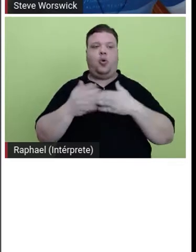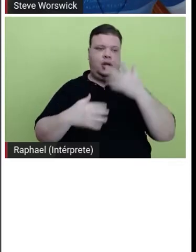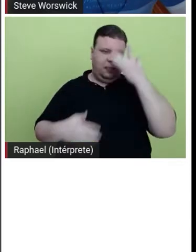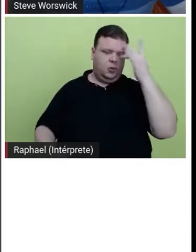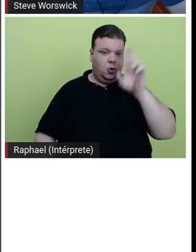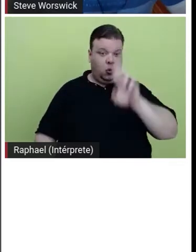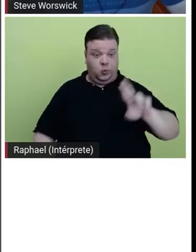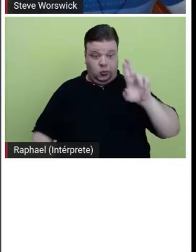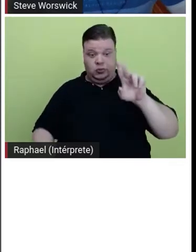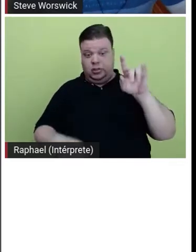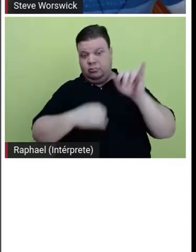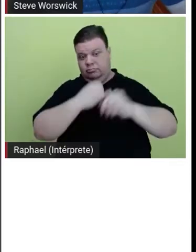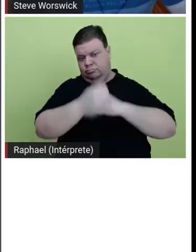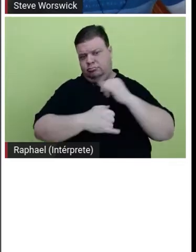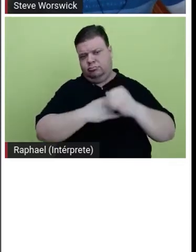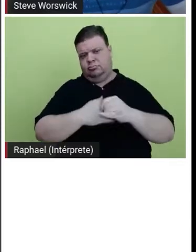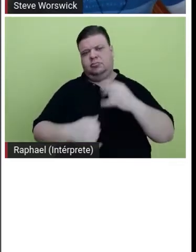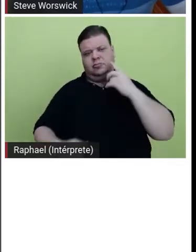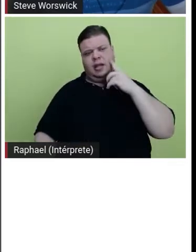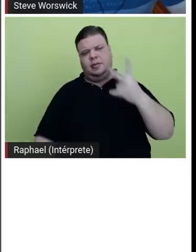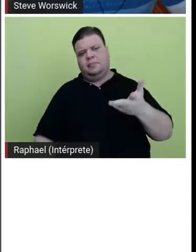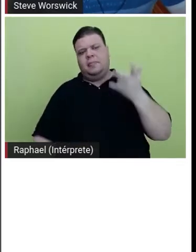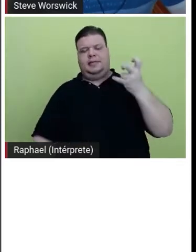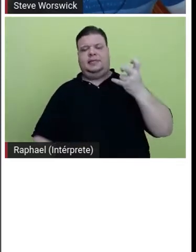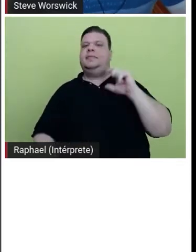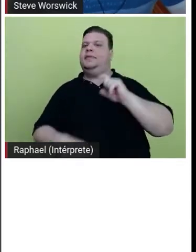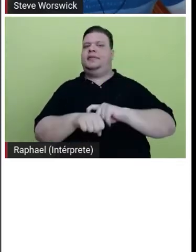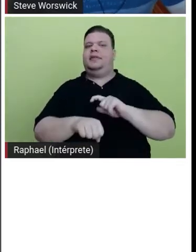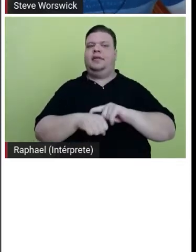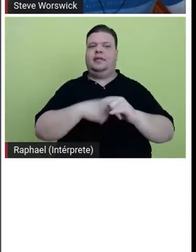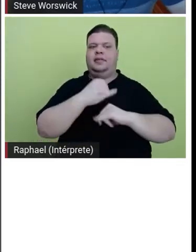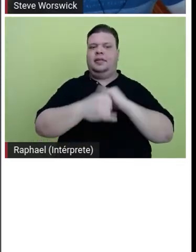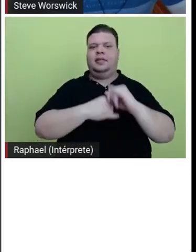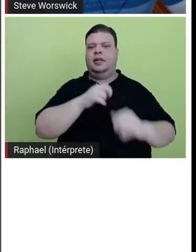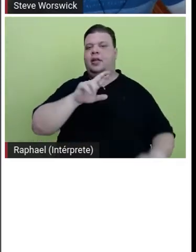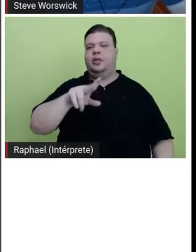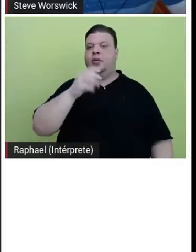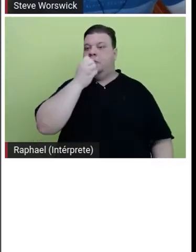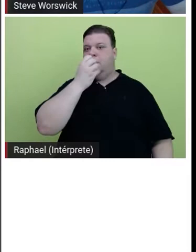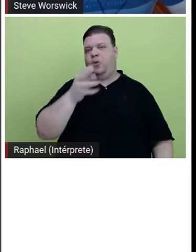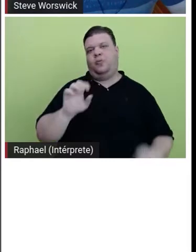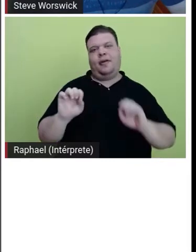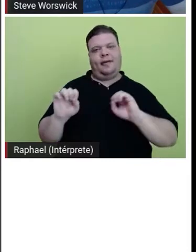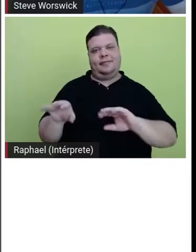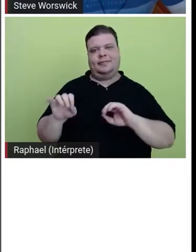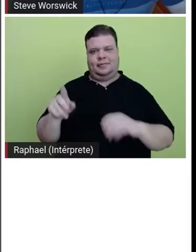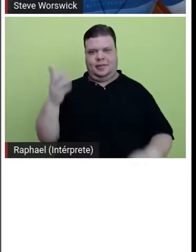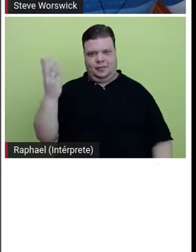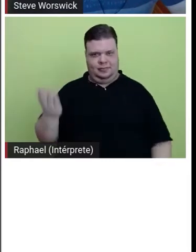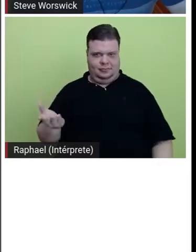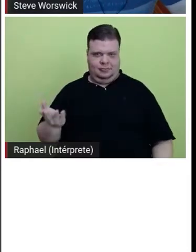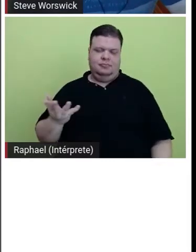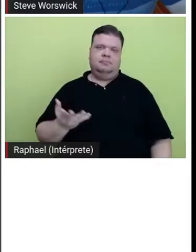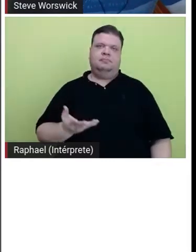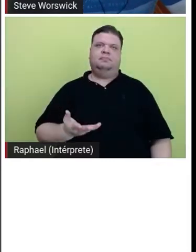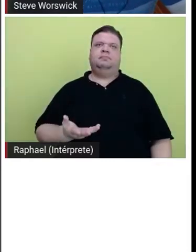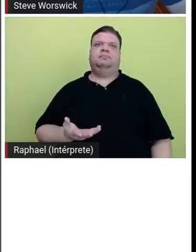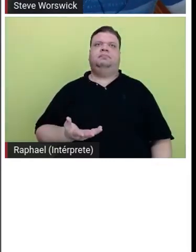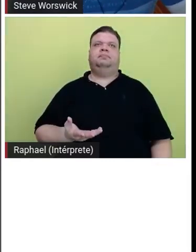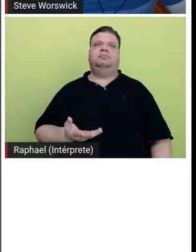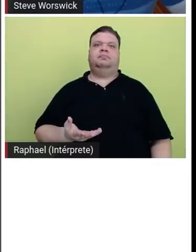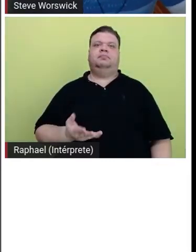So, and it's saying, he couldn't even answer what is 2 + 2, or if I ask what color is a red ball, or are you